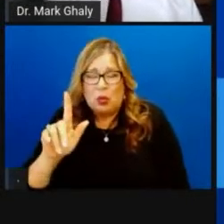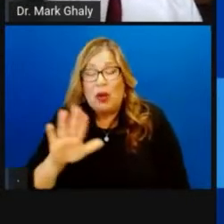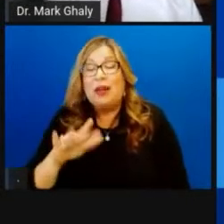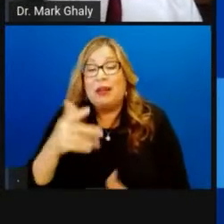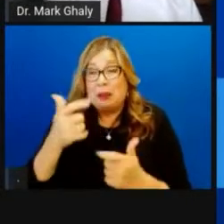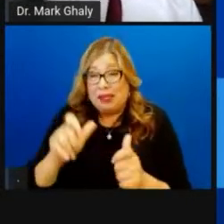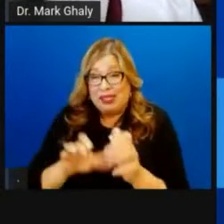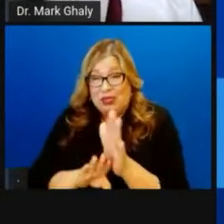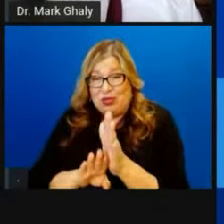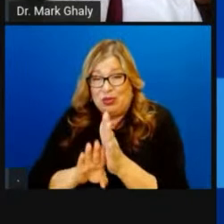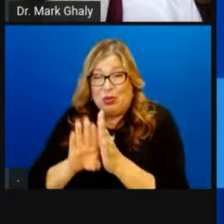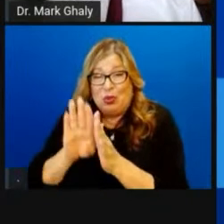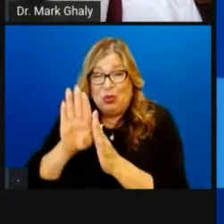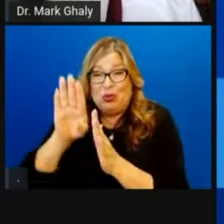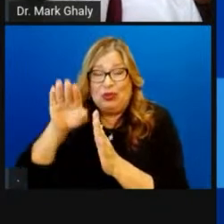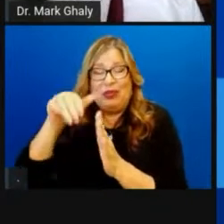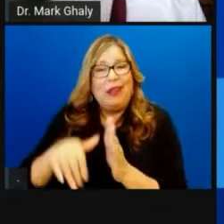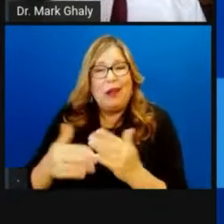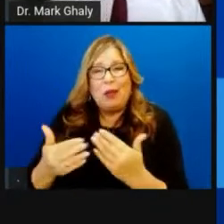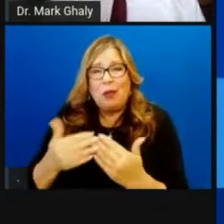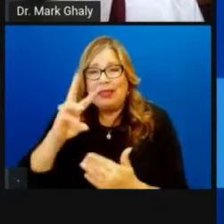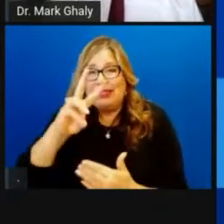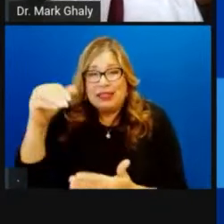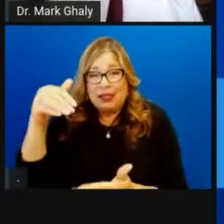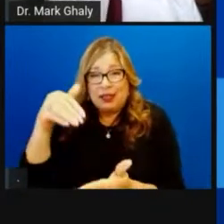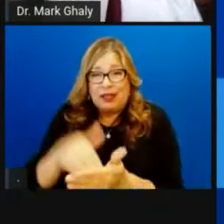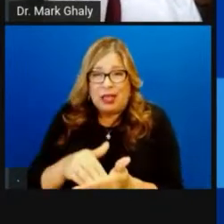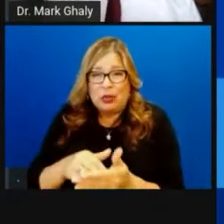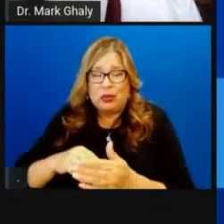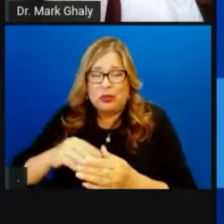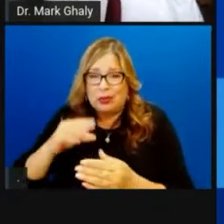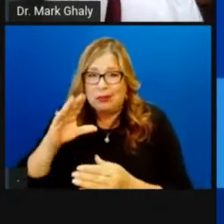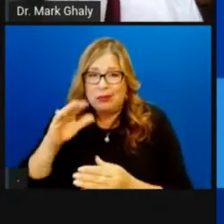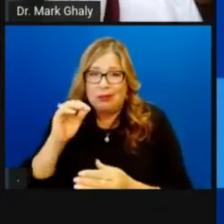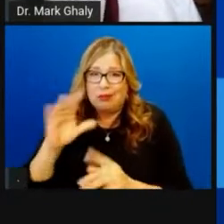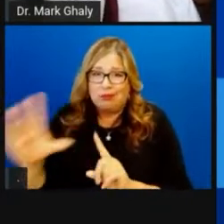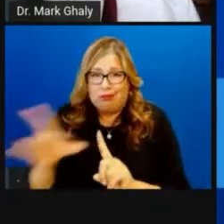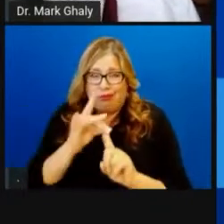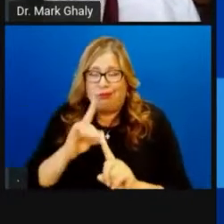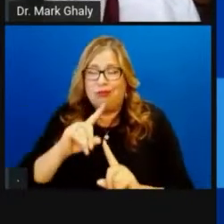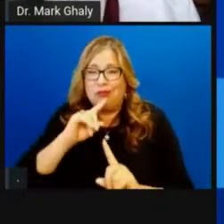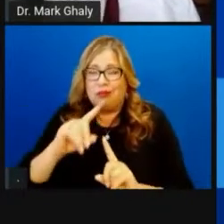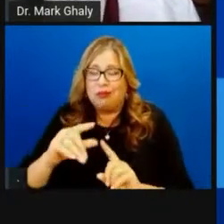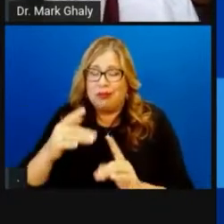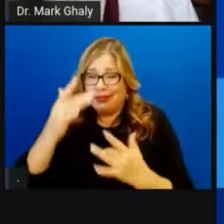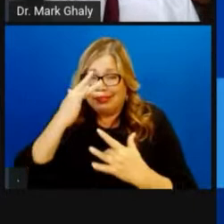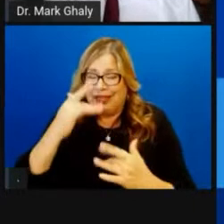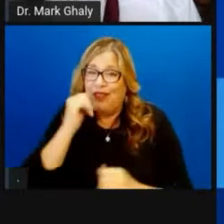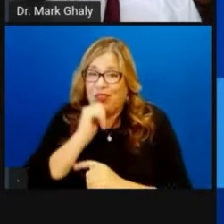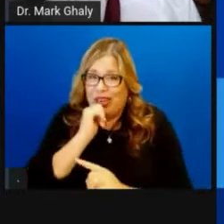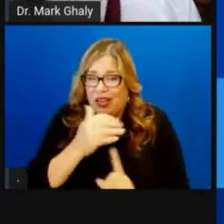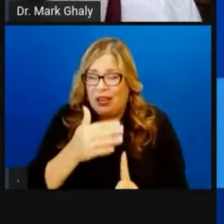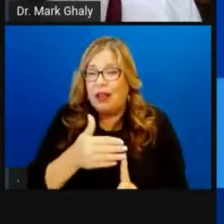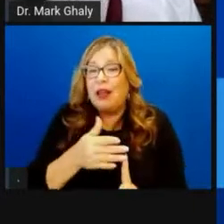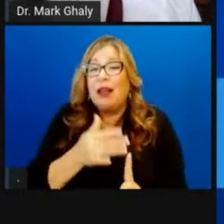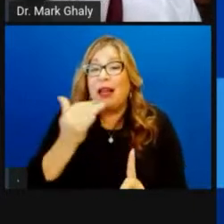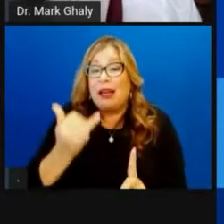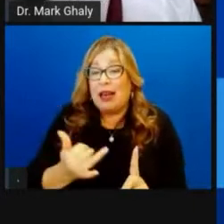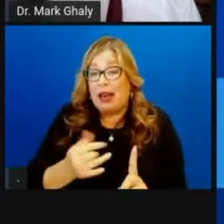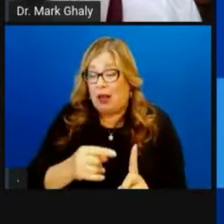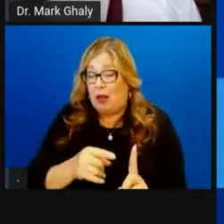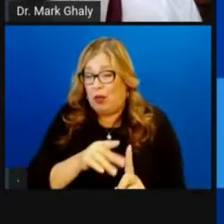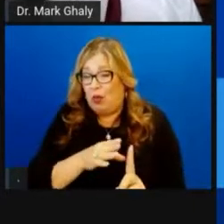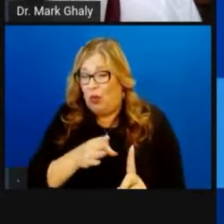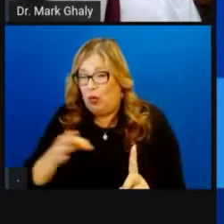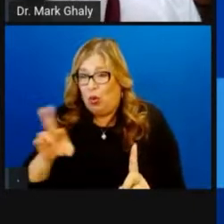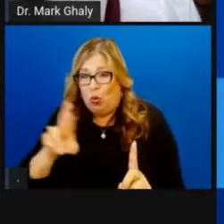that they climbed nearly to 60,000 reported cases on a given day. And then if you look on the far right and what we've been dealing with over the